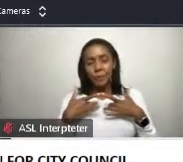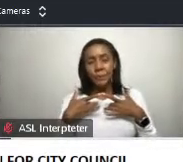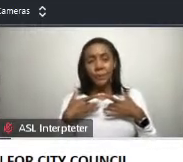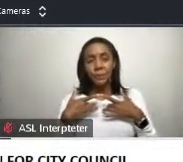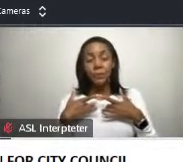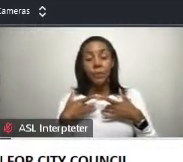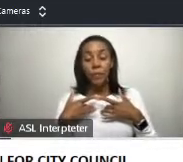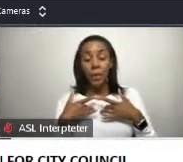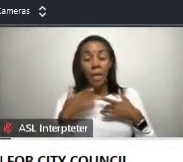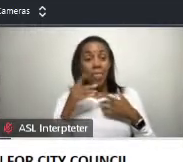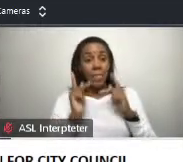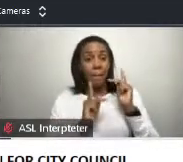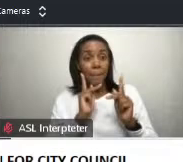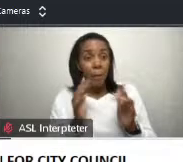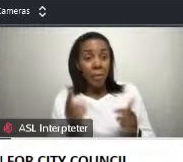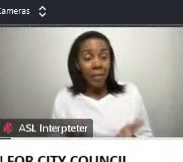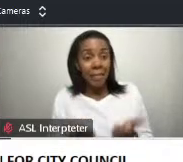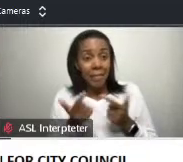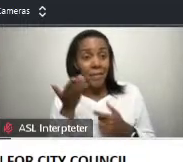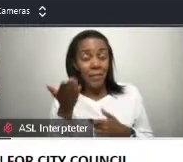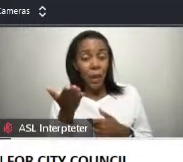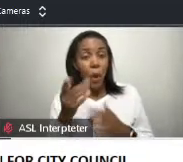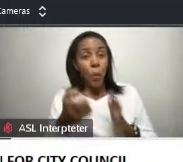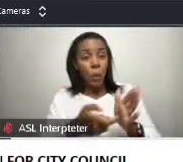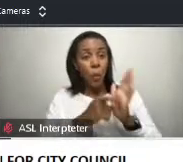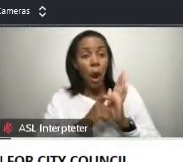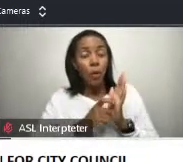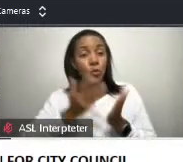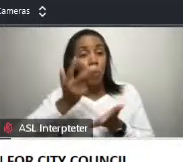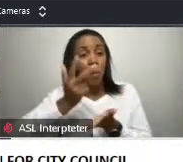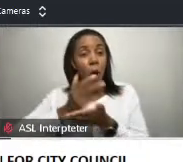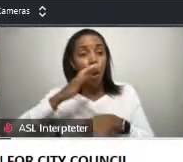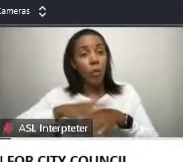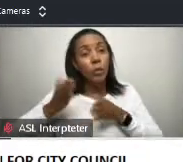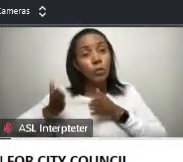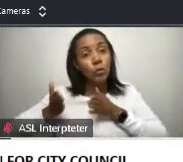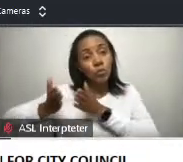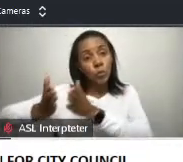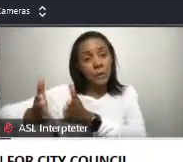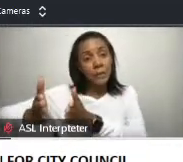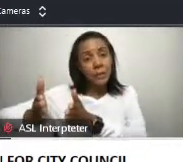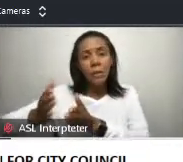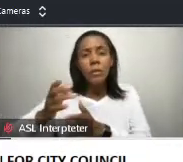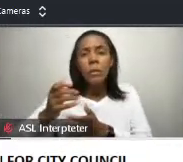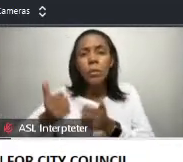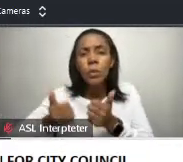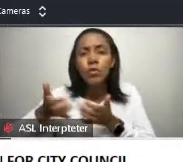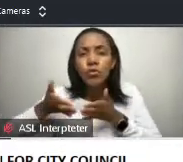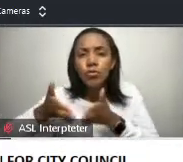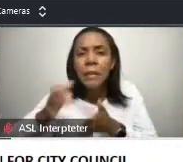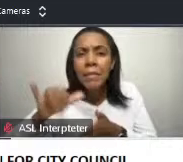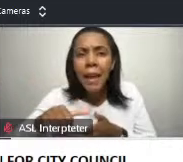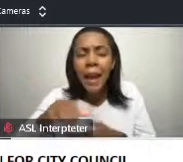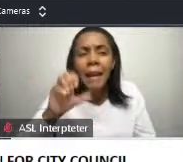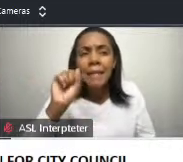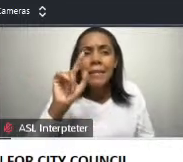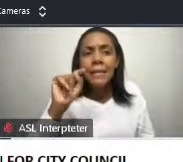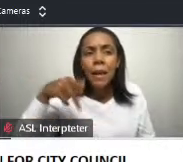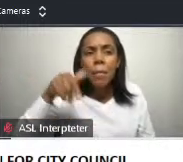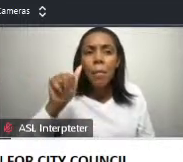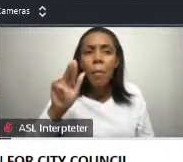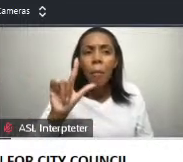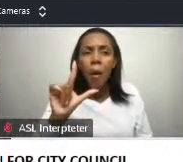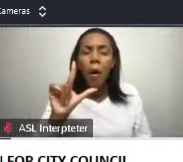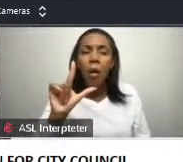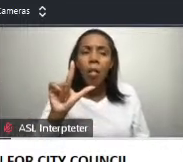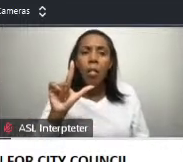tenants be required to park on the street on, what street is that? Is that St. Paul? Would they be required to